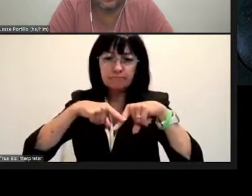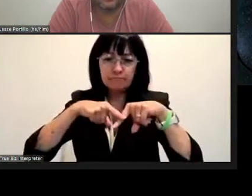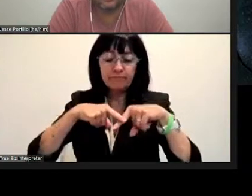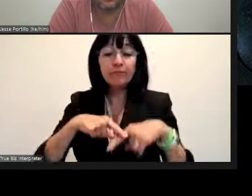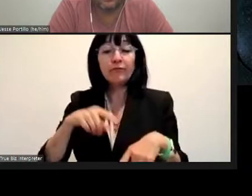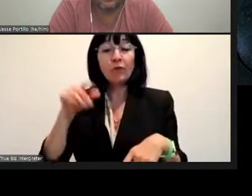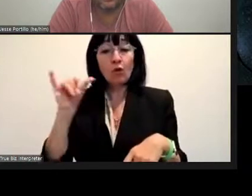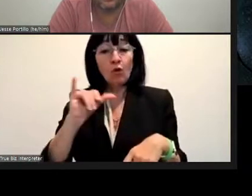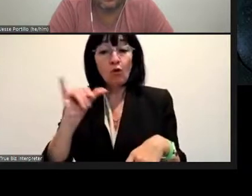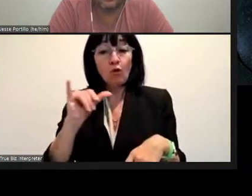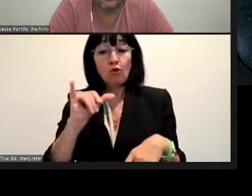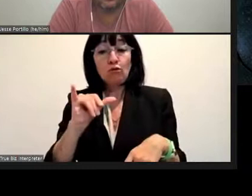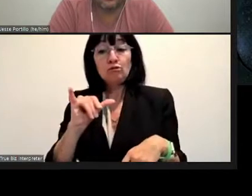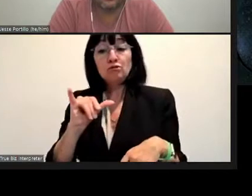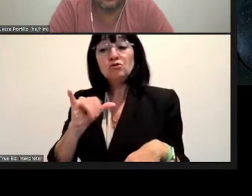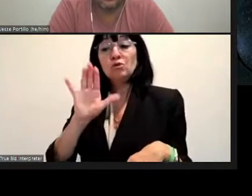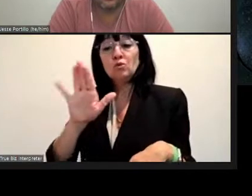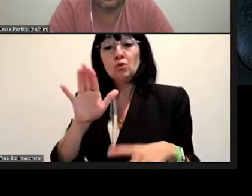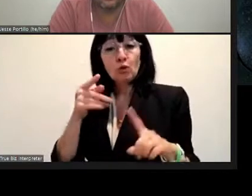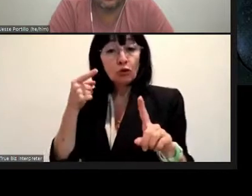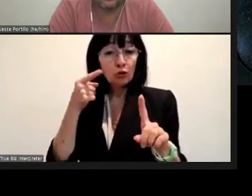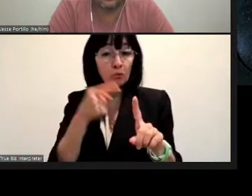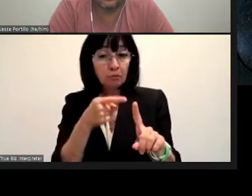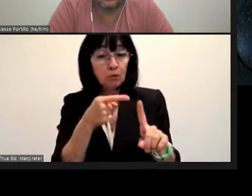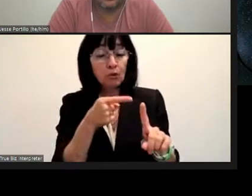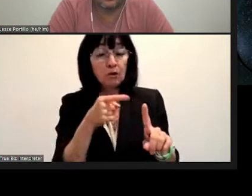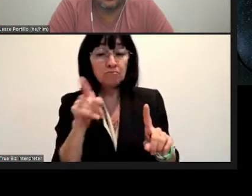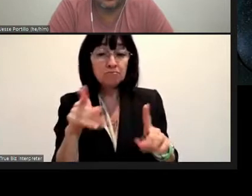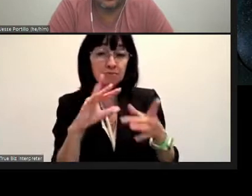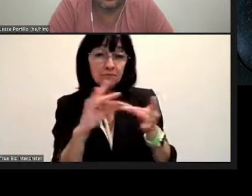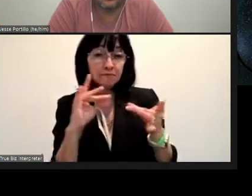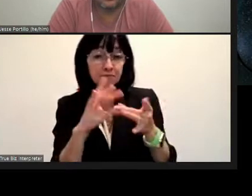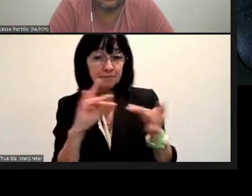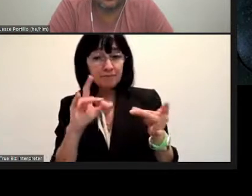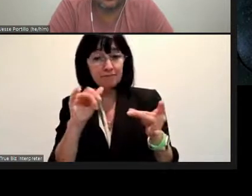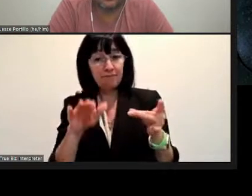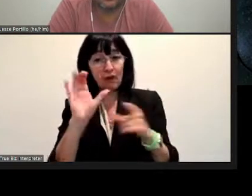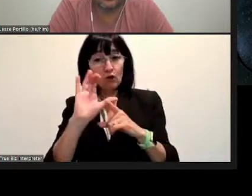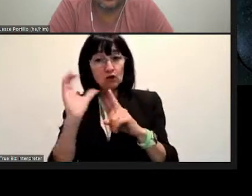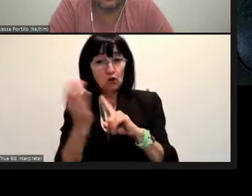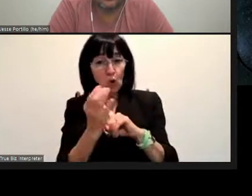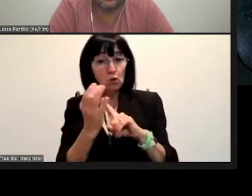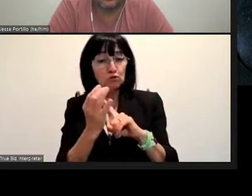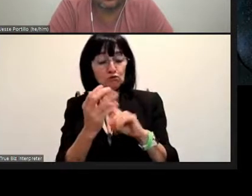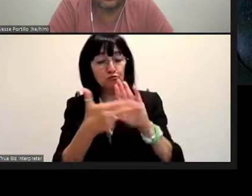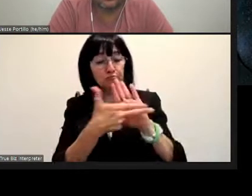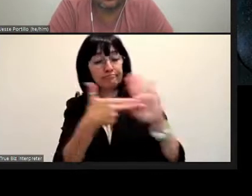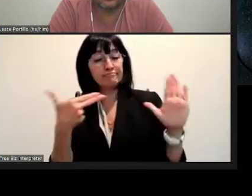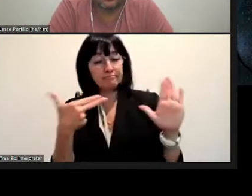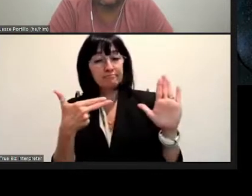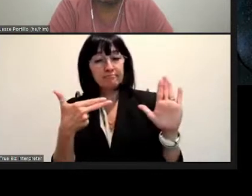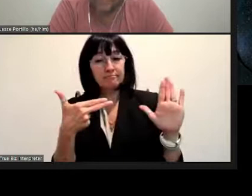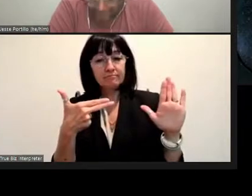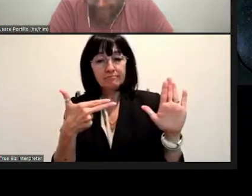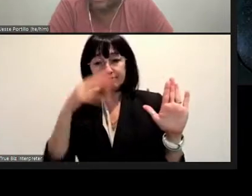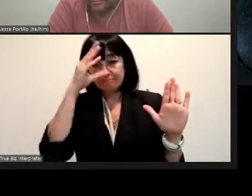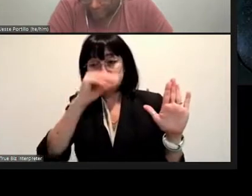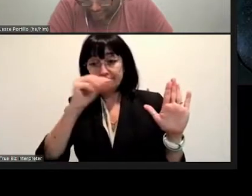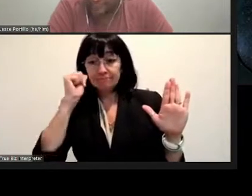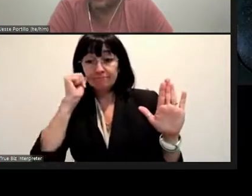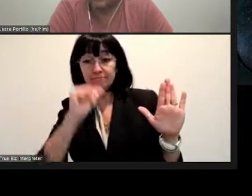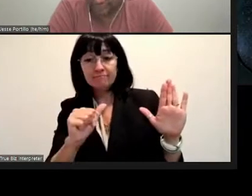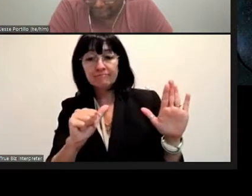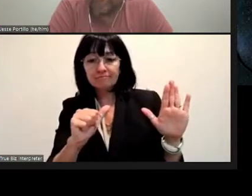about, the cultural markers of gender are so fluid and changed even in our own lifetimes. I know I have